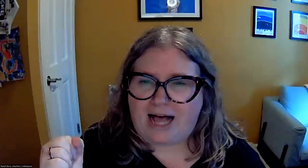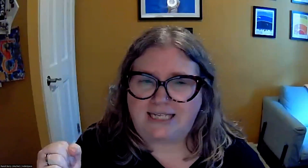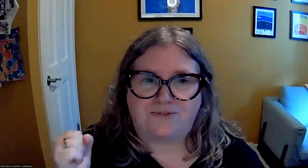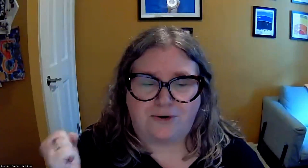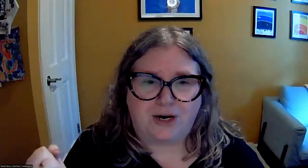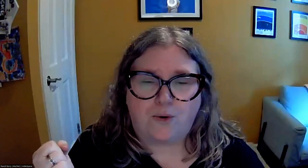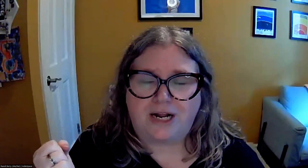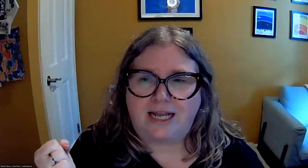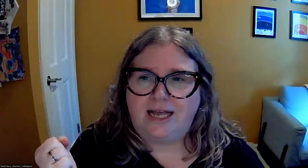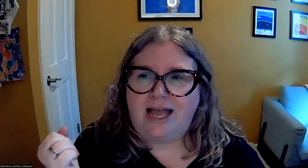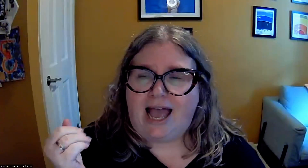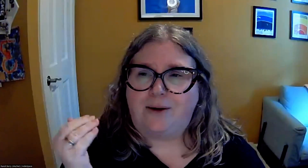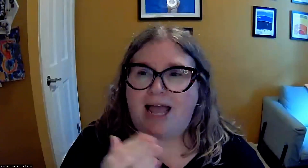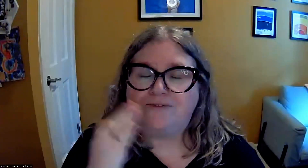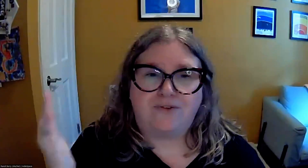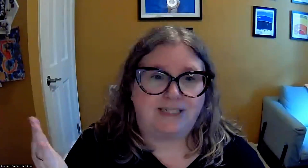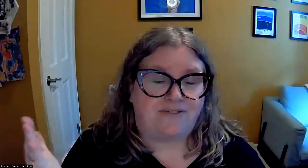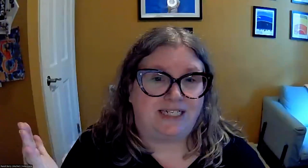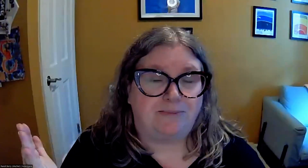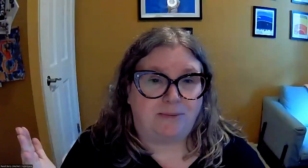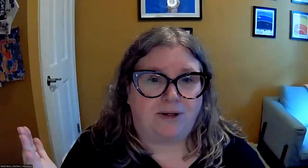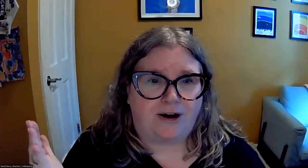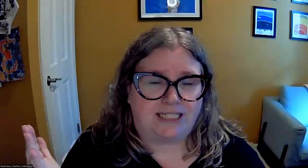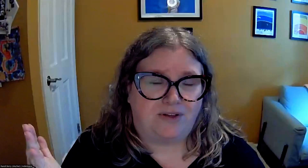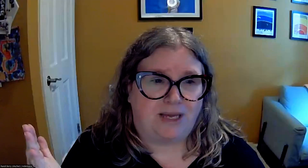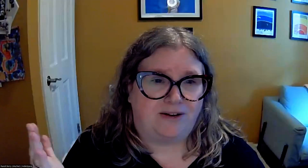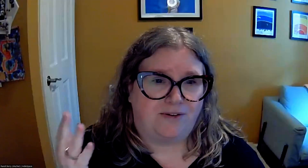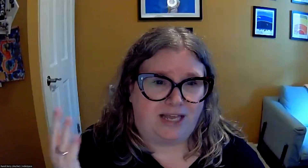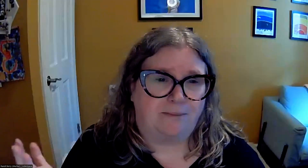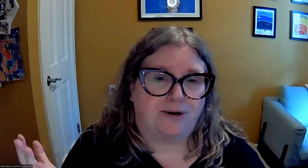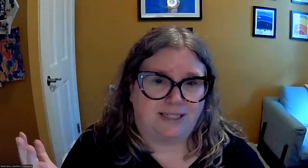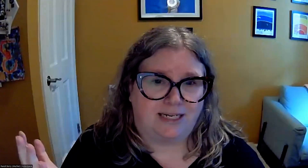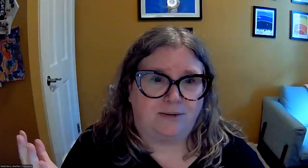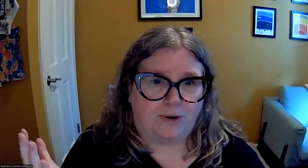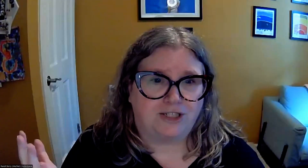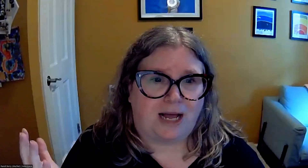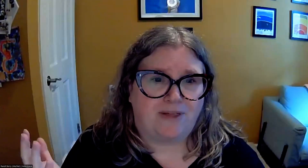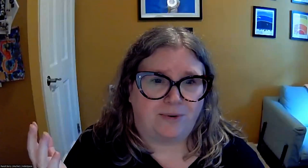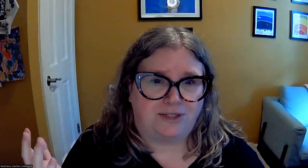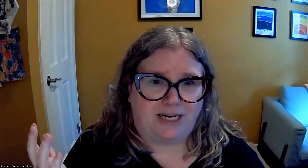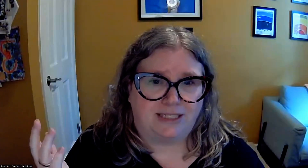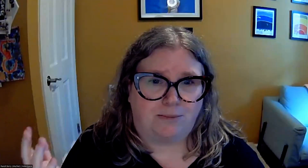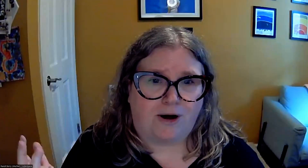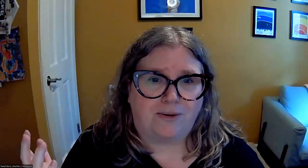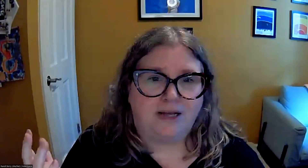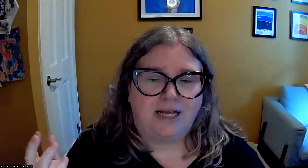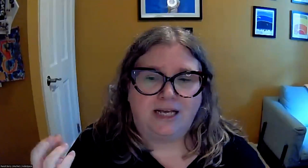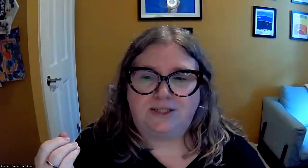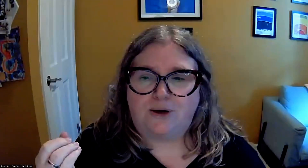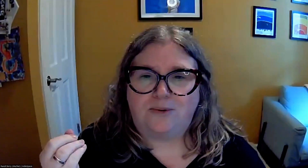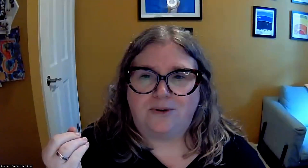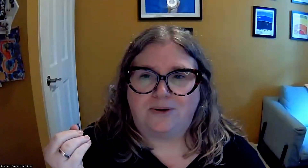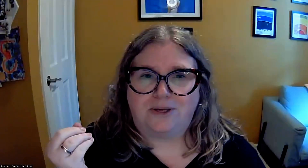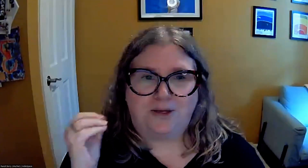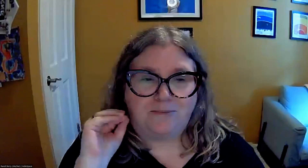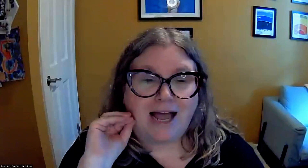lots of people asked for a recording. And we have over 70 people RSVP'd for the in-person workshop that we're doing tomorrow.